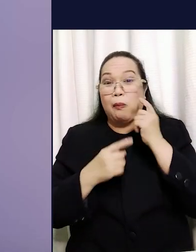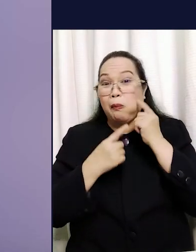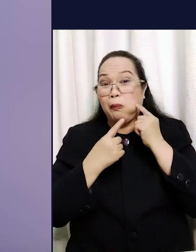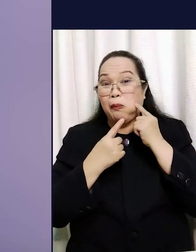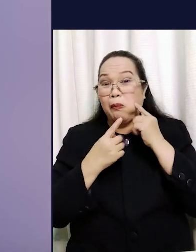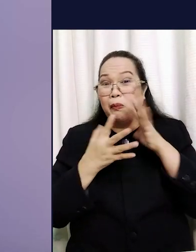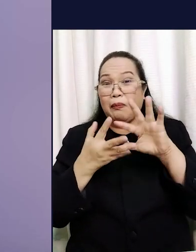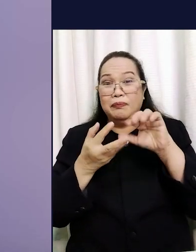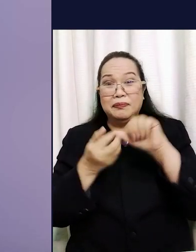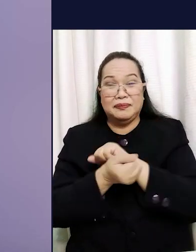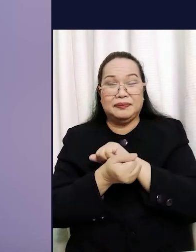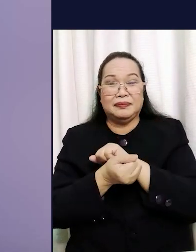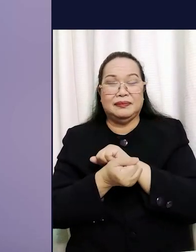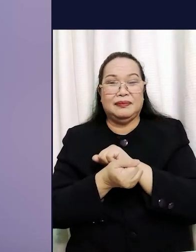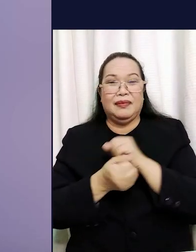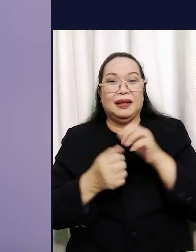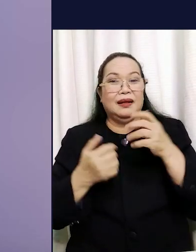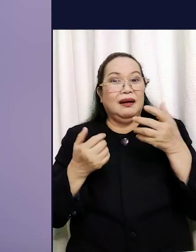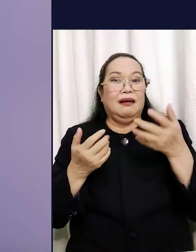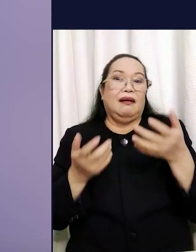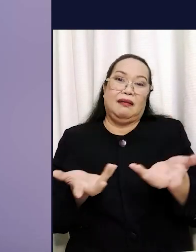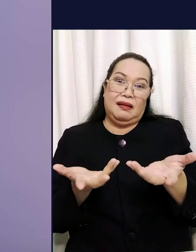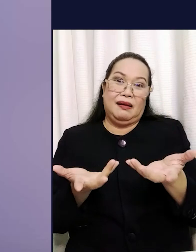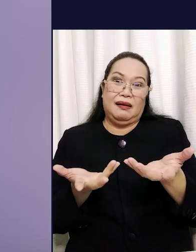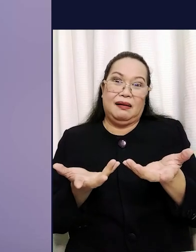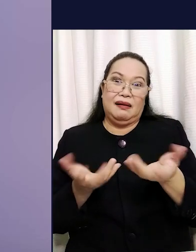yung bakasyon natatapos.